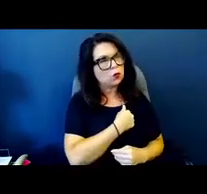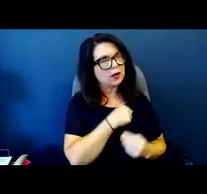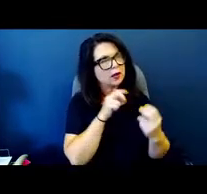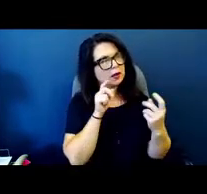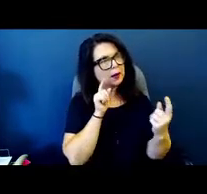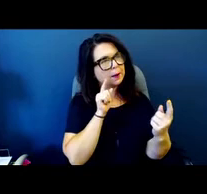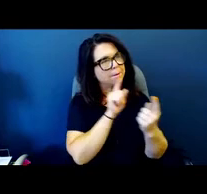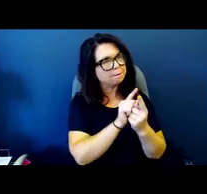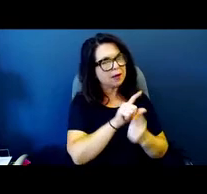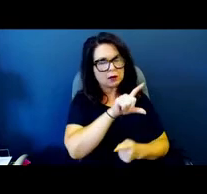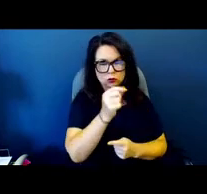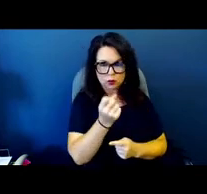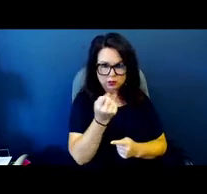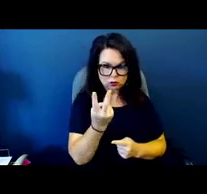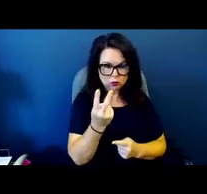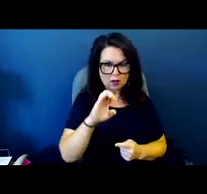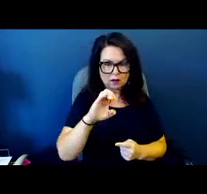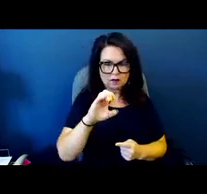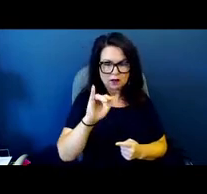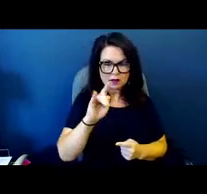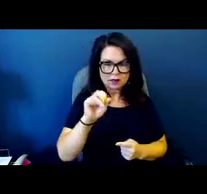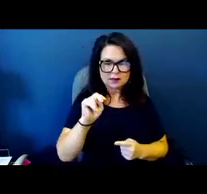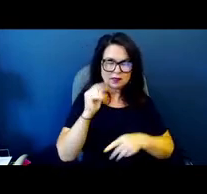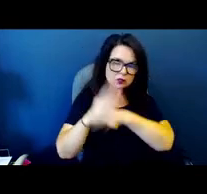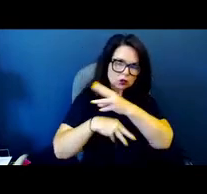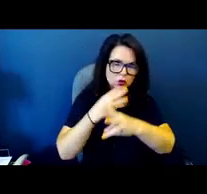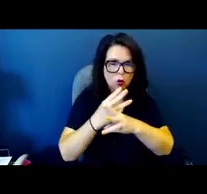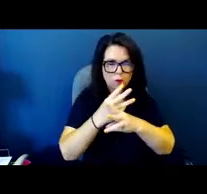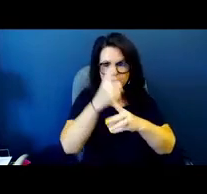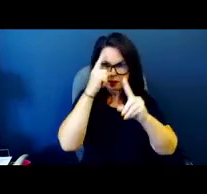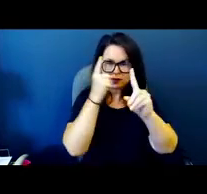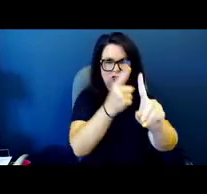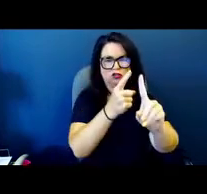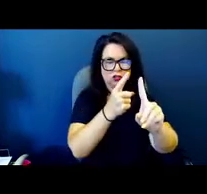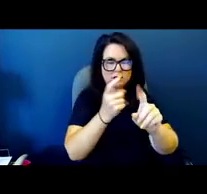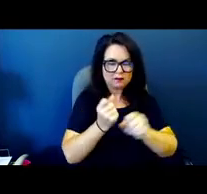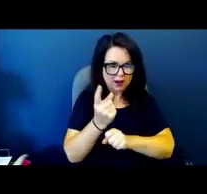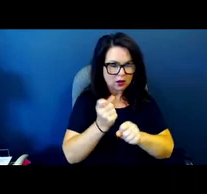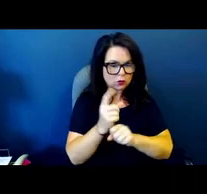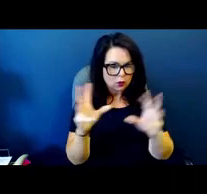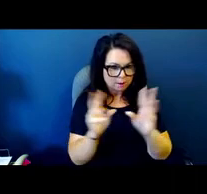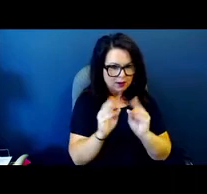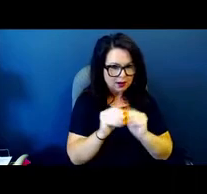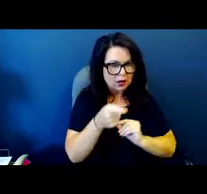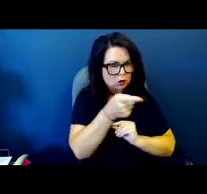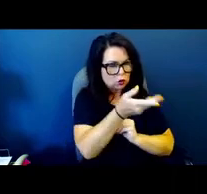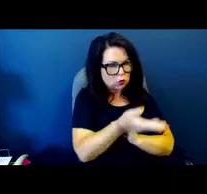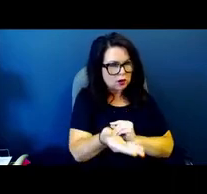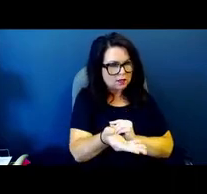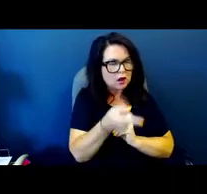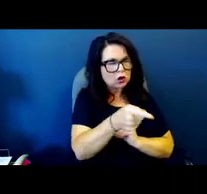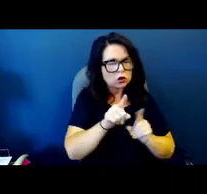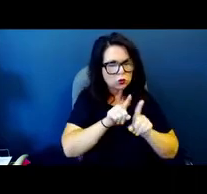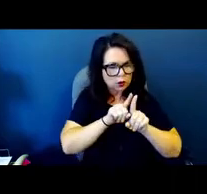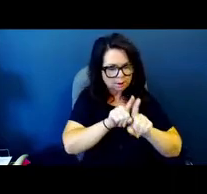2012 Clinton Global Initiative annual meeting. You were there because you were mentoring a